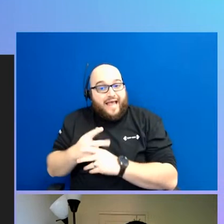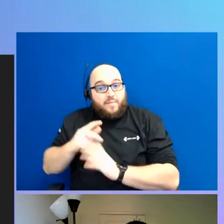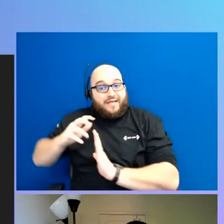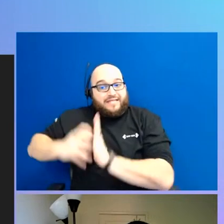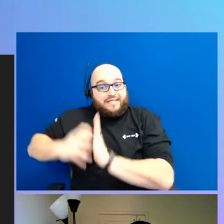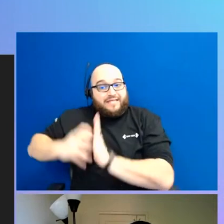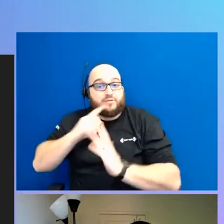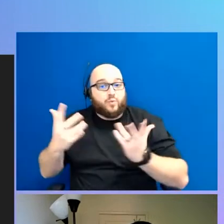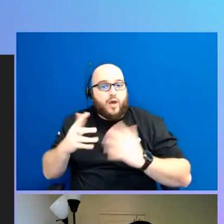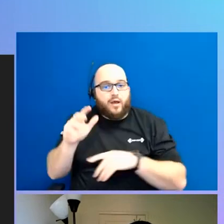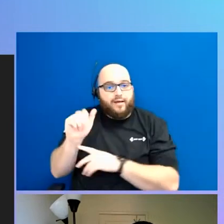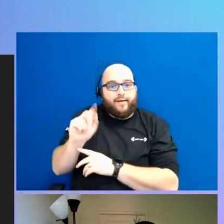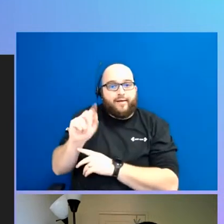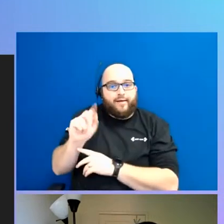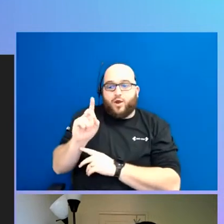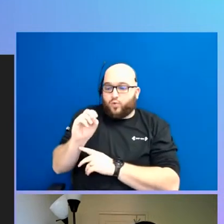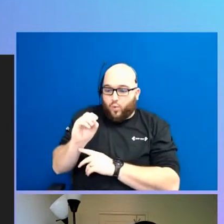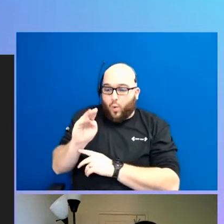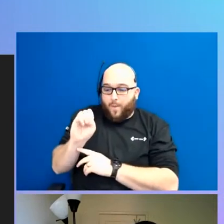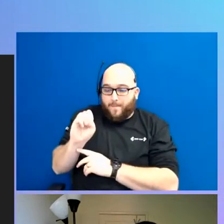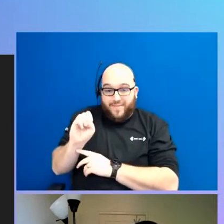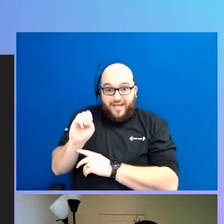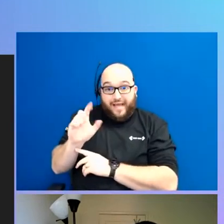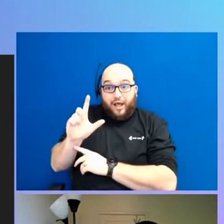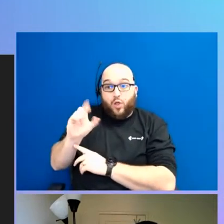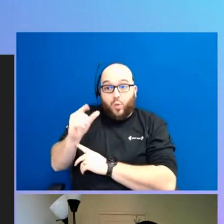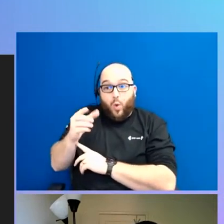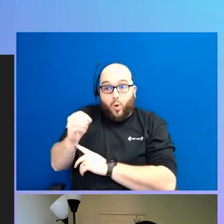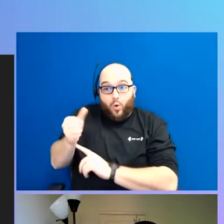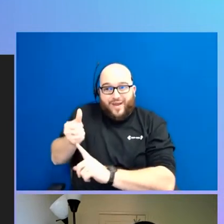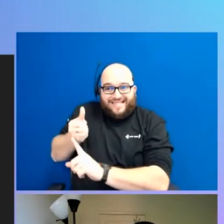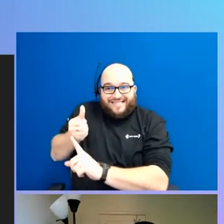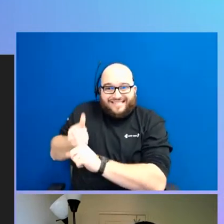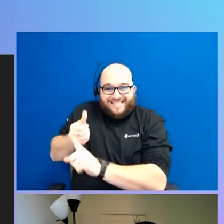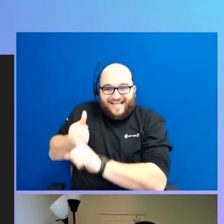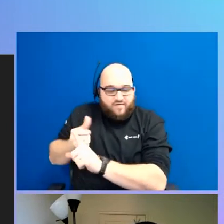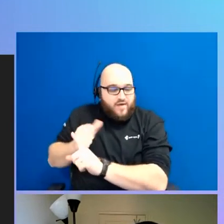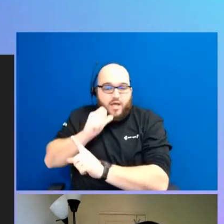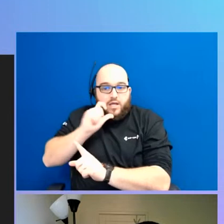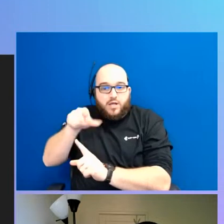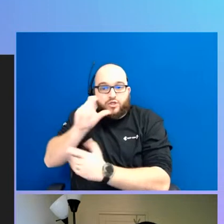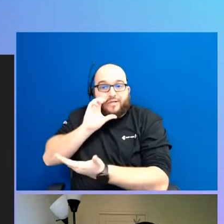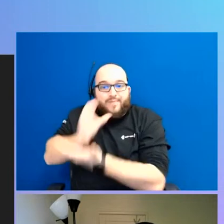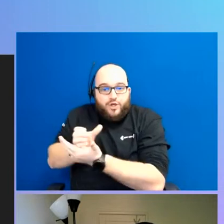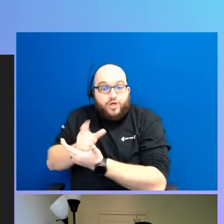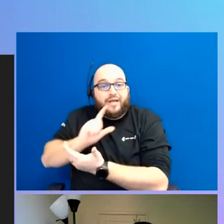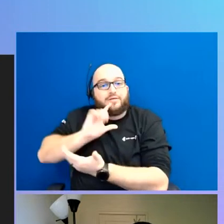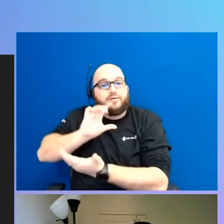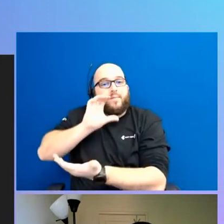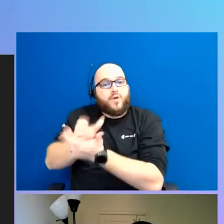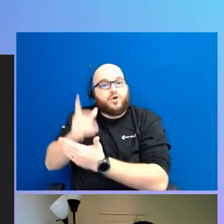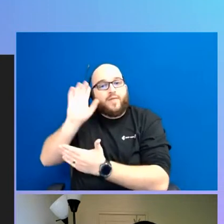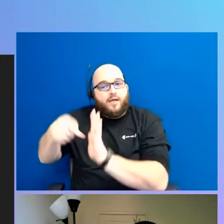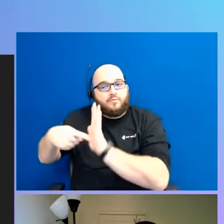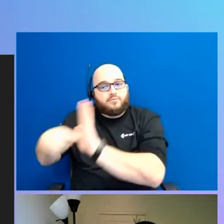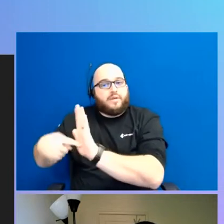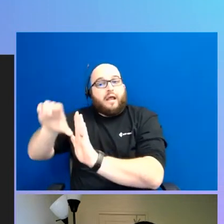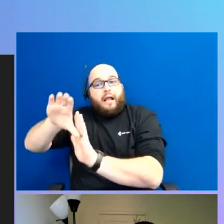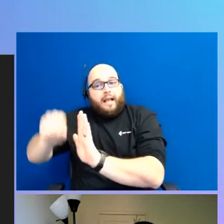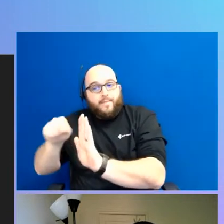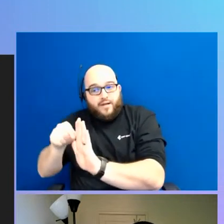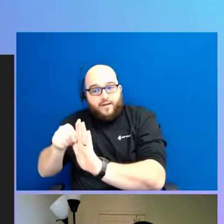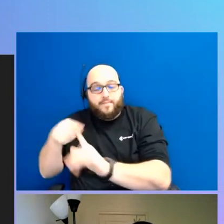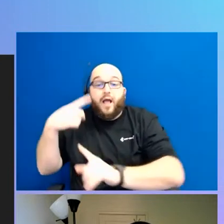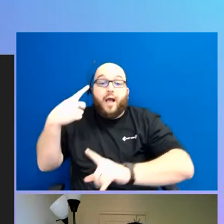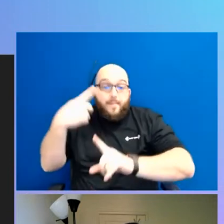logo, because it represents it's not just an image, it's an image that represents the company. And then we also have icons. So